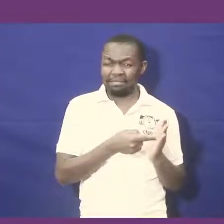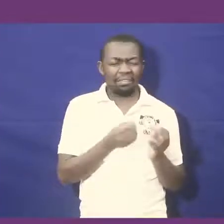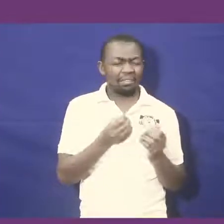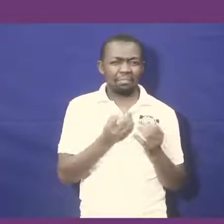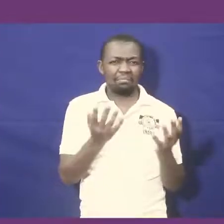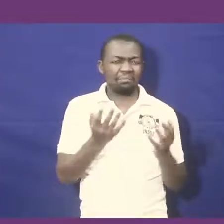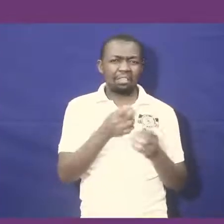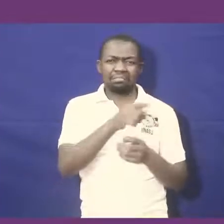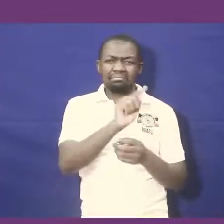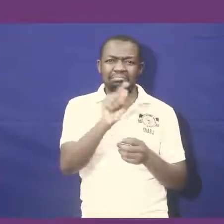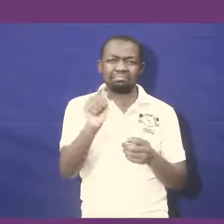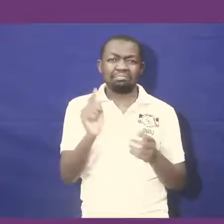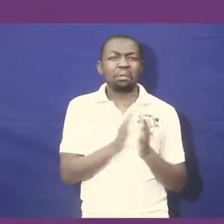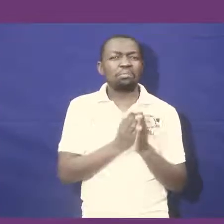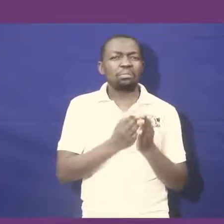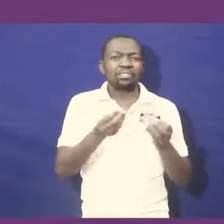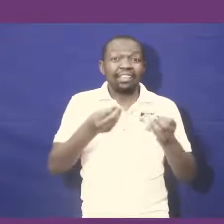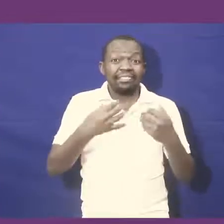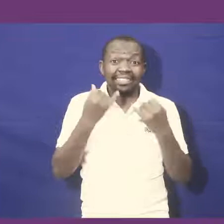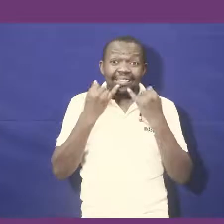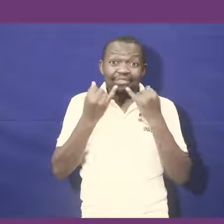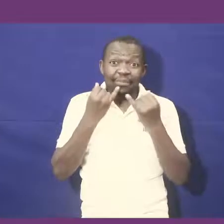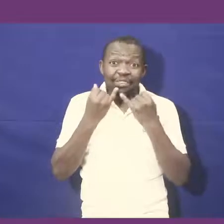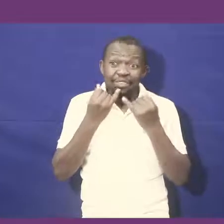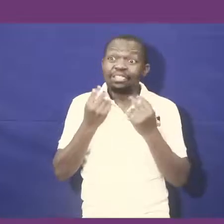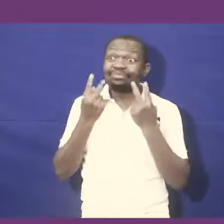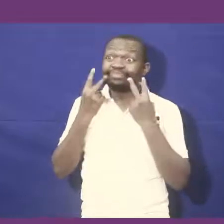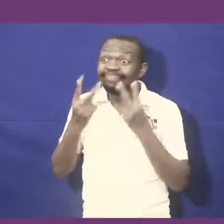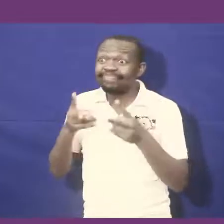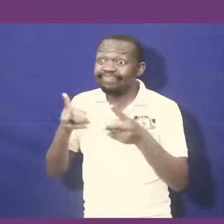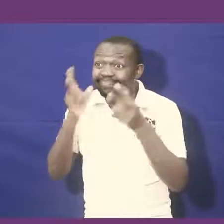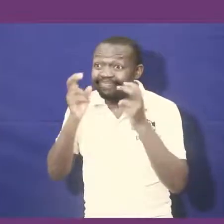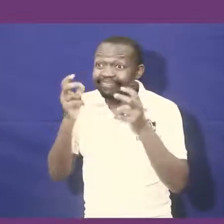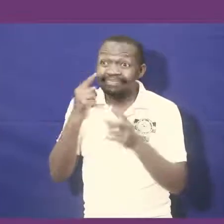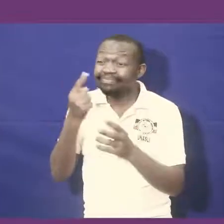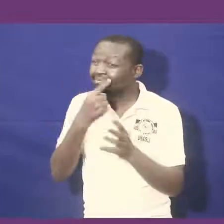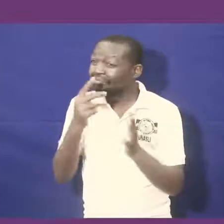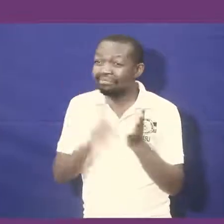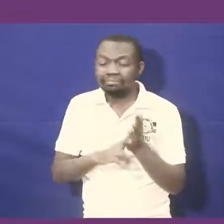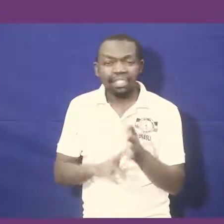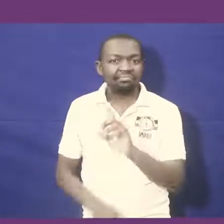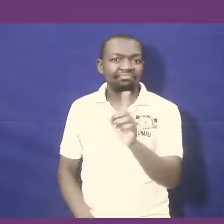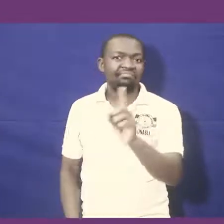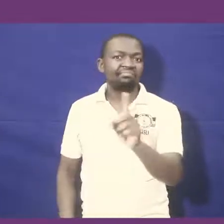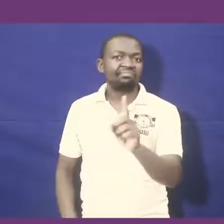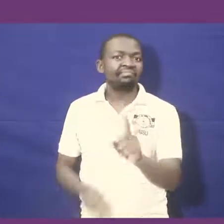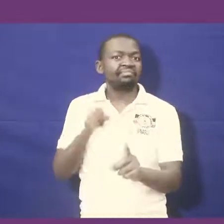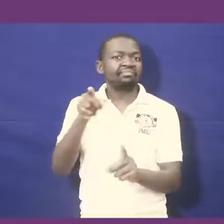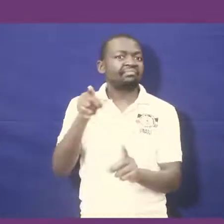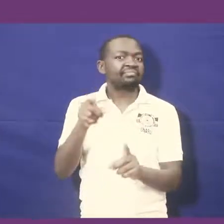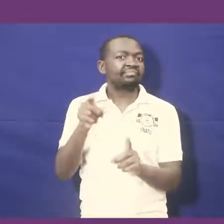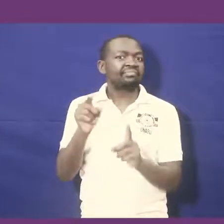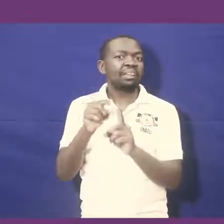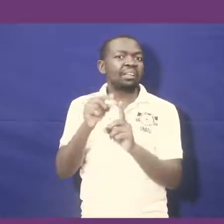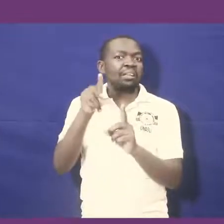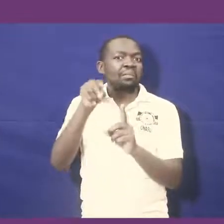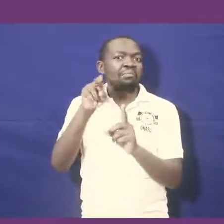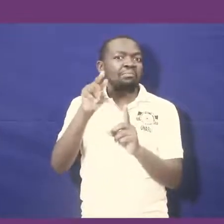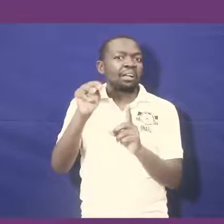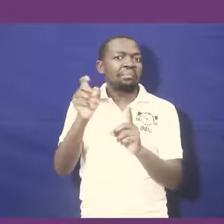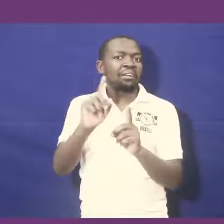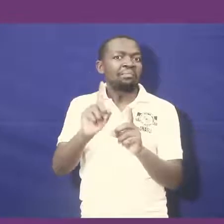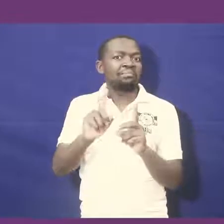most of the books give us secondary information. So they become a secondary source of